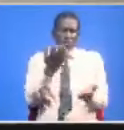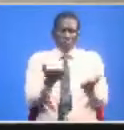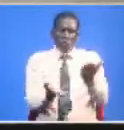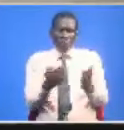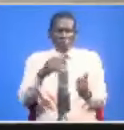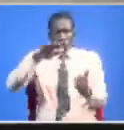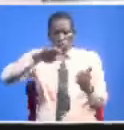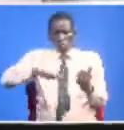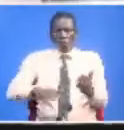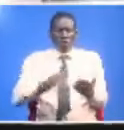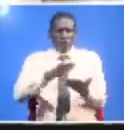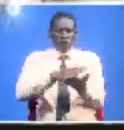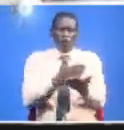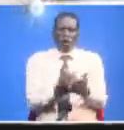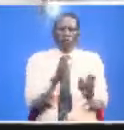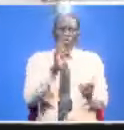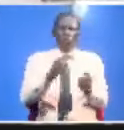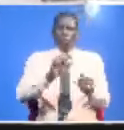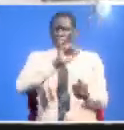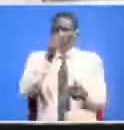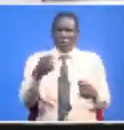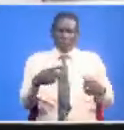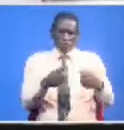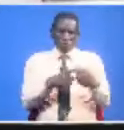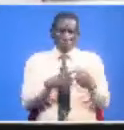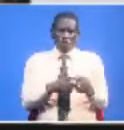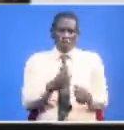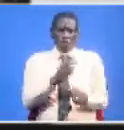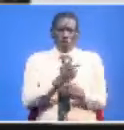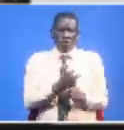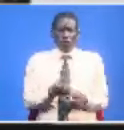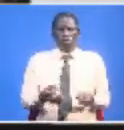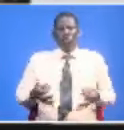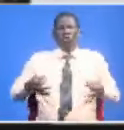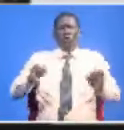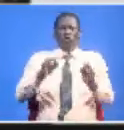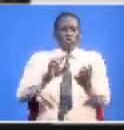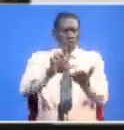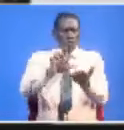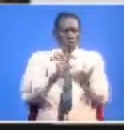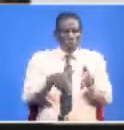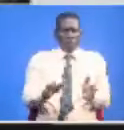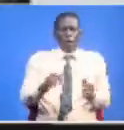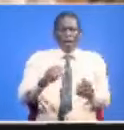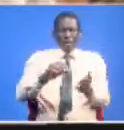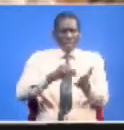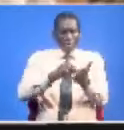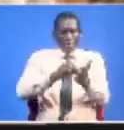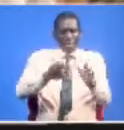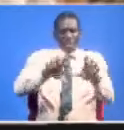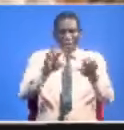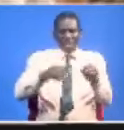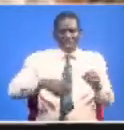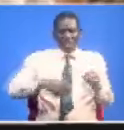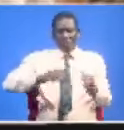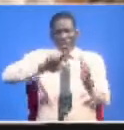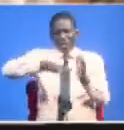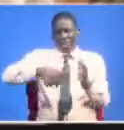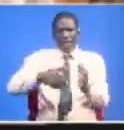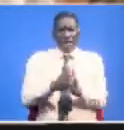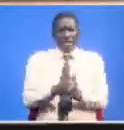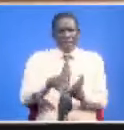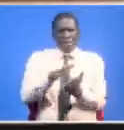of 22% in June. The use of formal credit channels, including credit cards, mobile loans, Lipa Later and